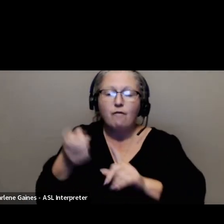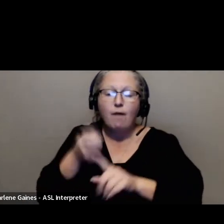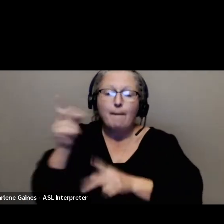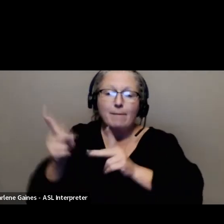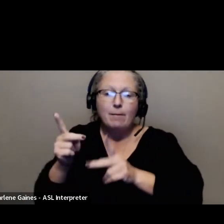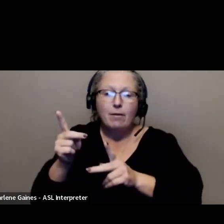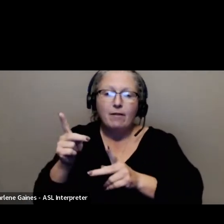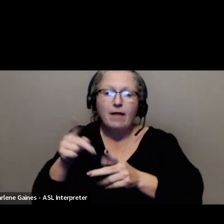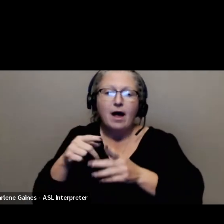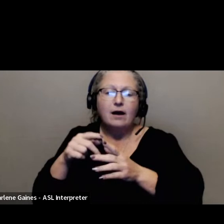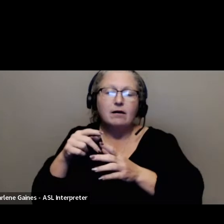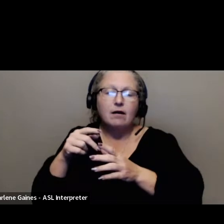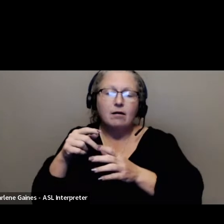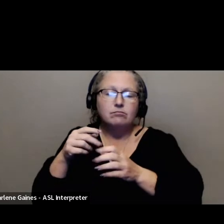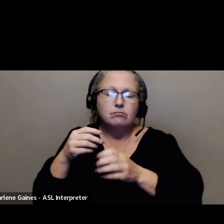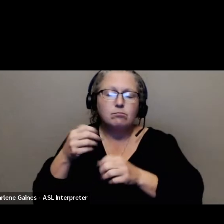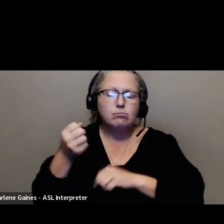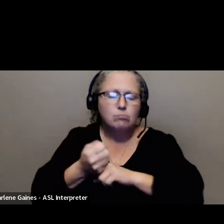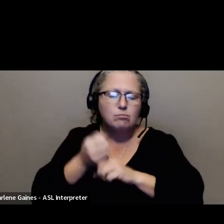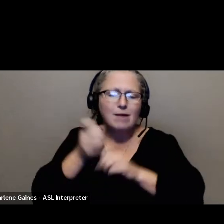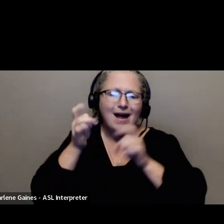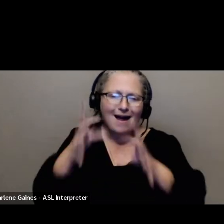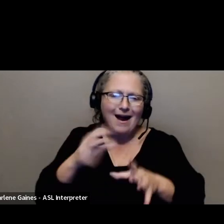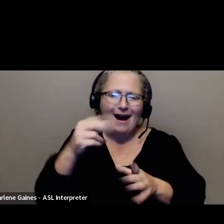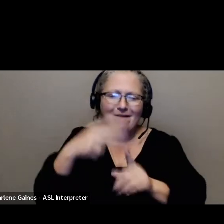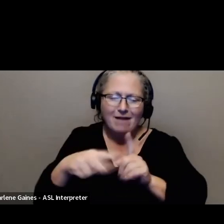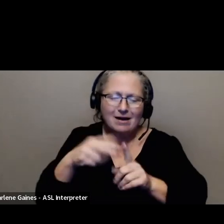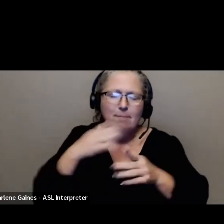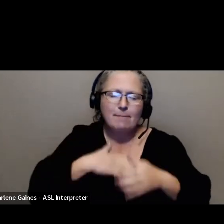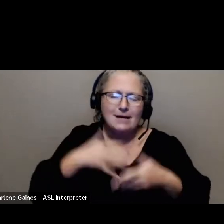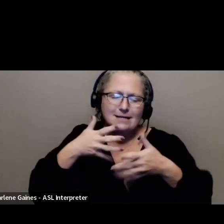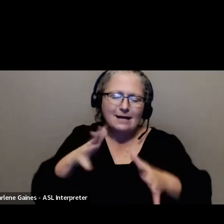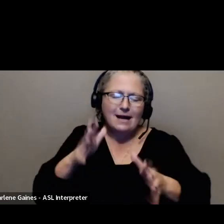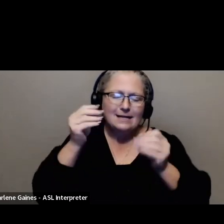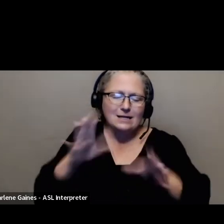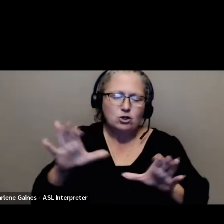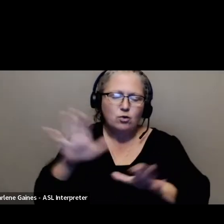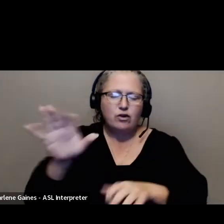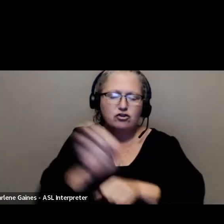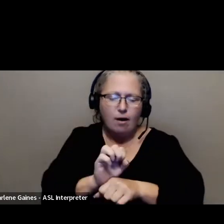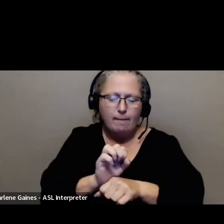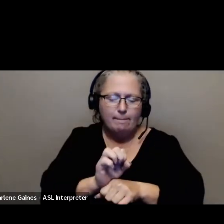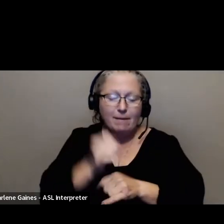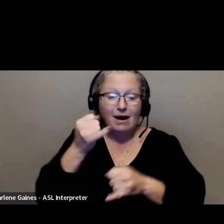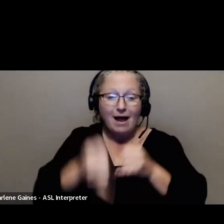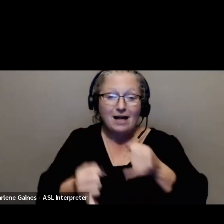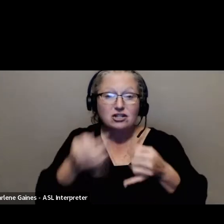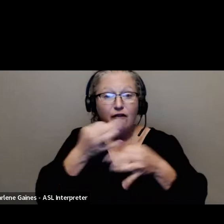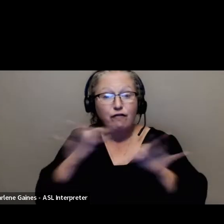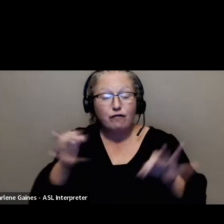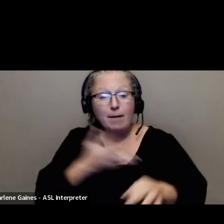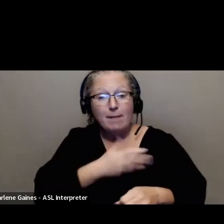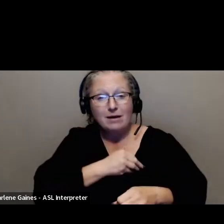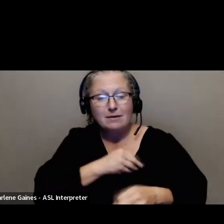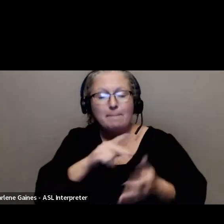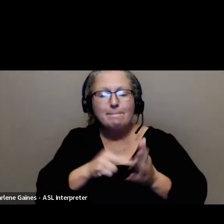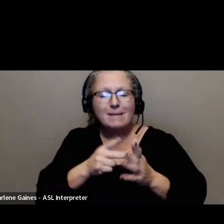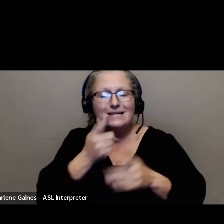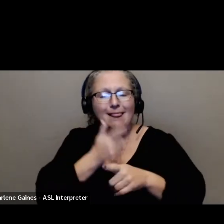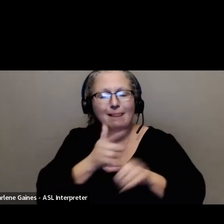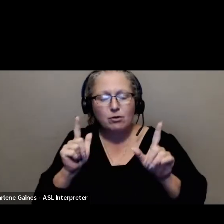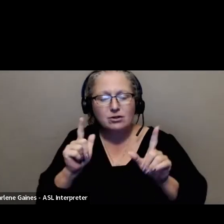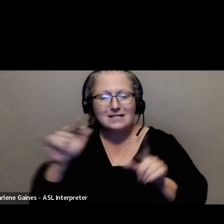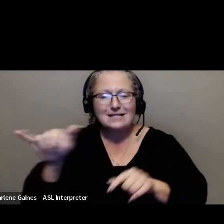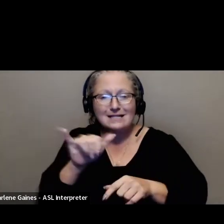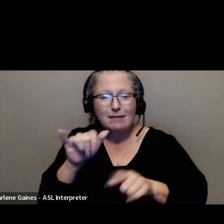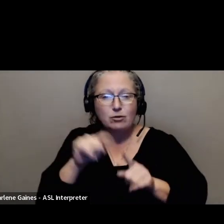incite hate and violence. Please let teachers do their jobs. Finally, Free Palestine means liberation. Similar